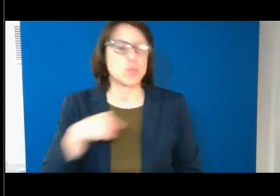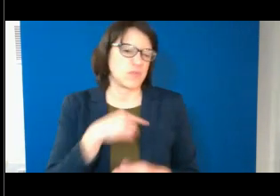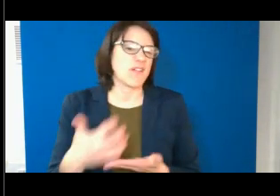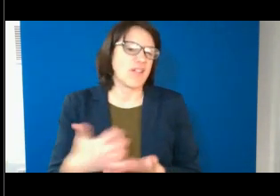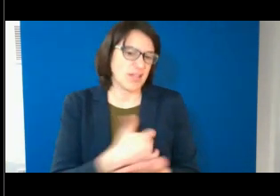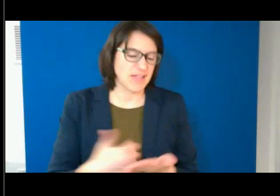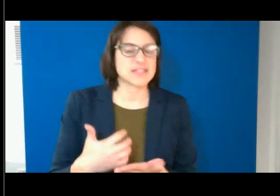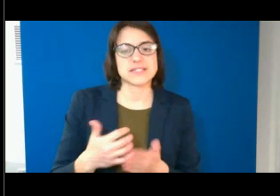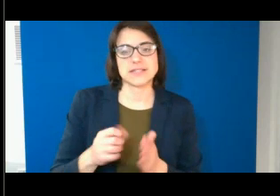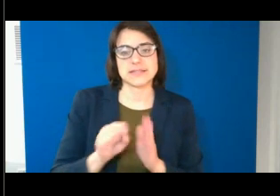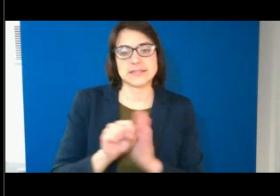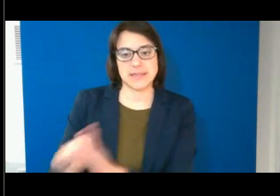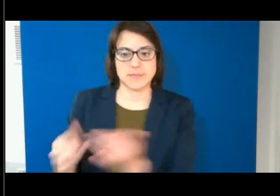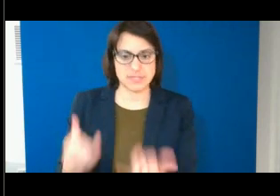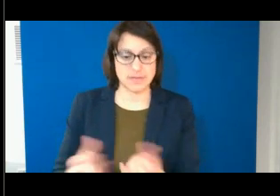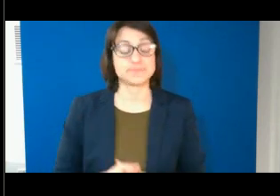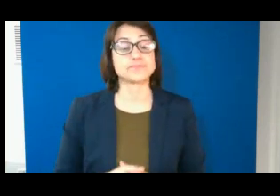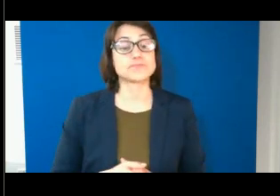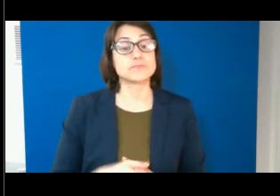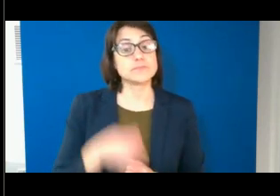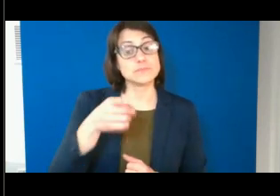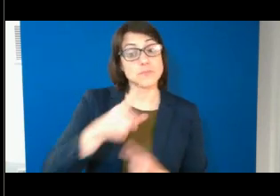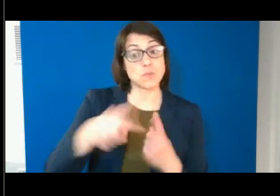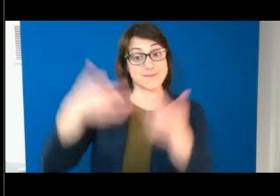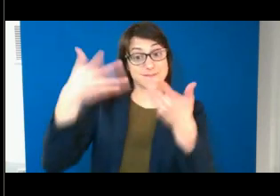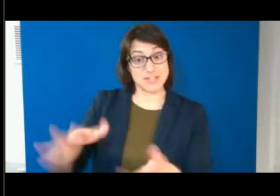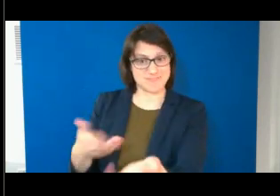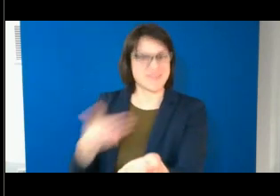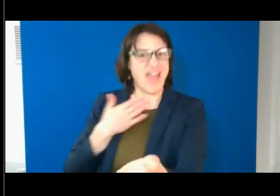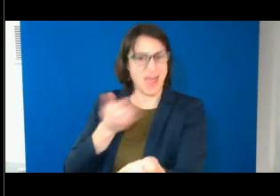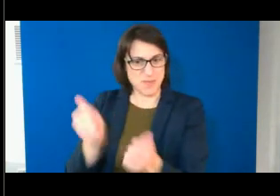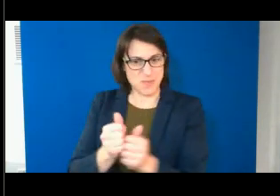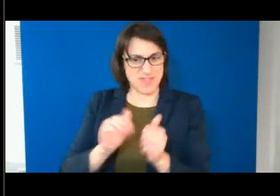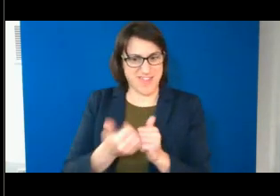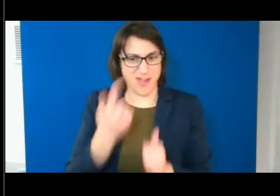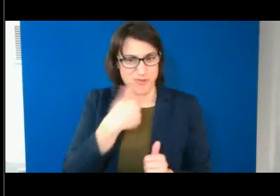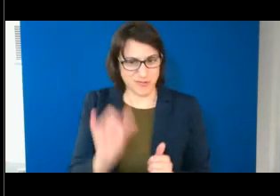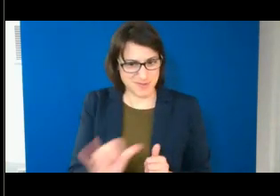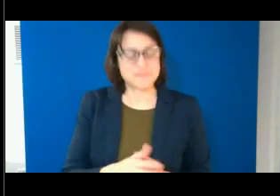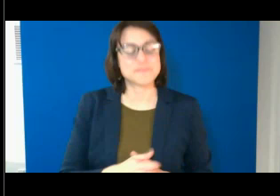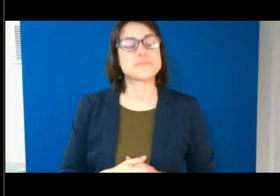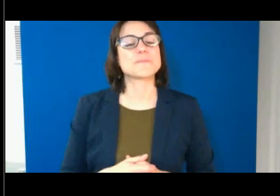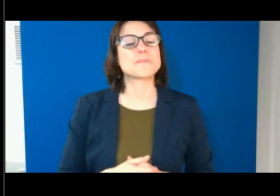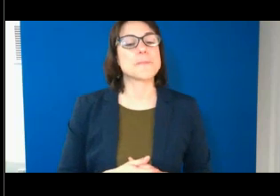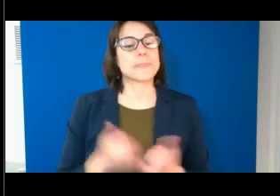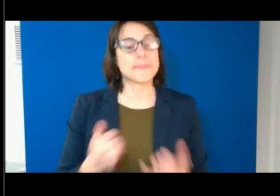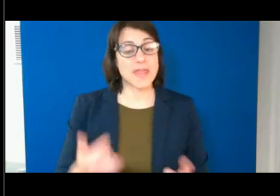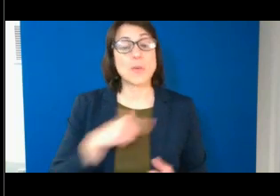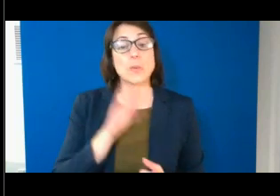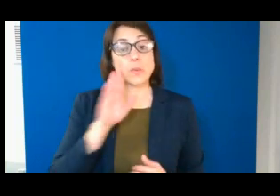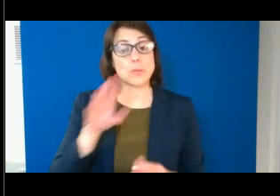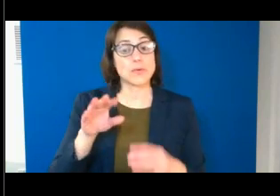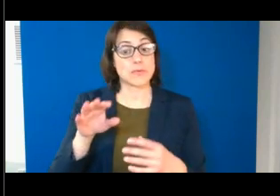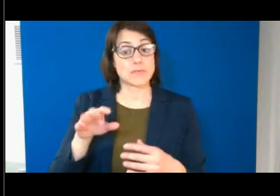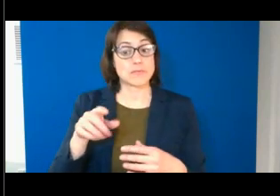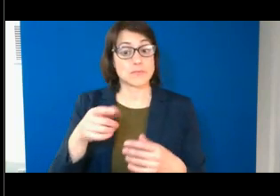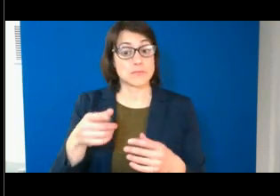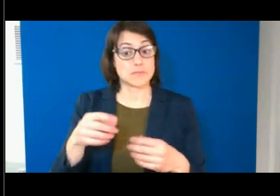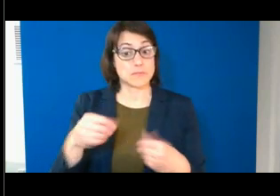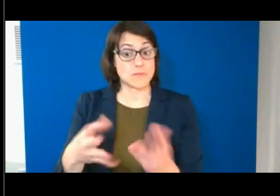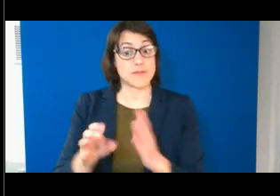also the educational pavilion when it was finished. So we're pretty happy with how that looks. And now that's being exhibited. It had 300 student visitors currently, and it's going to get